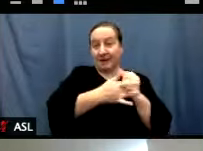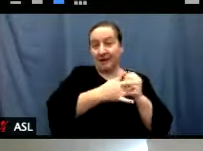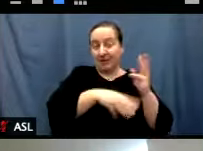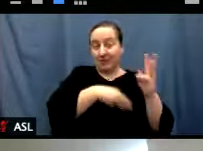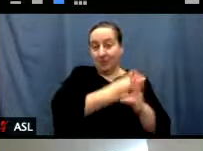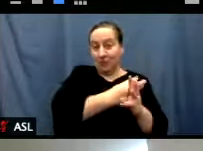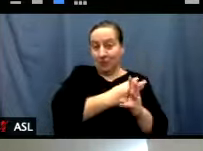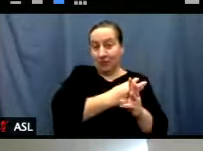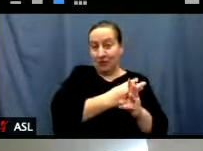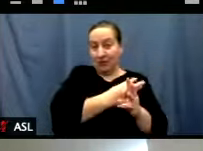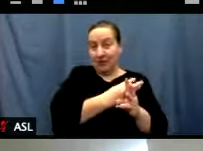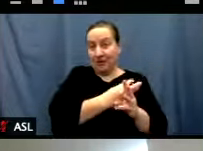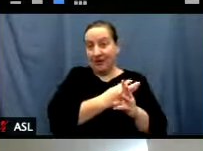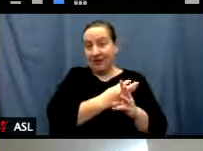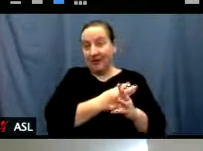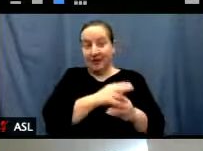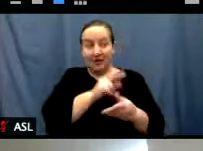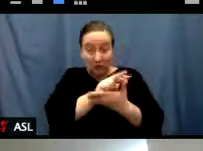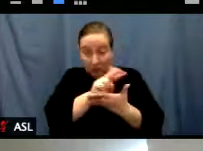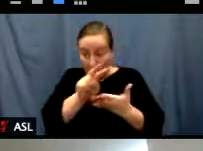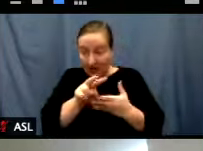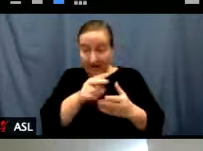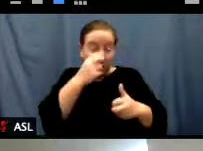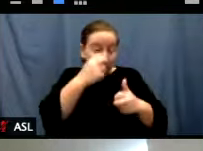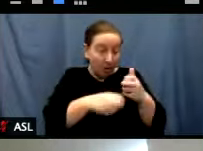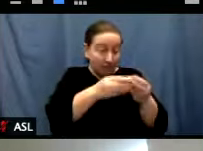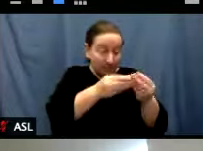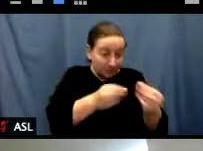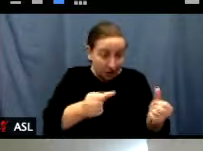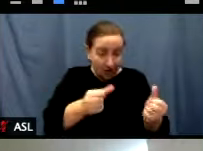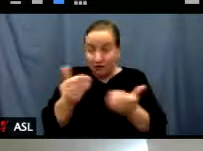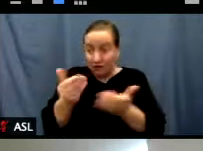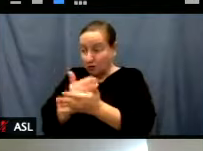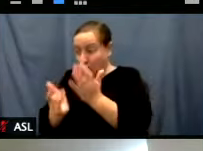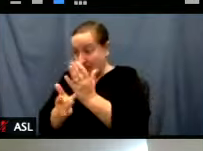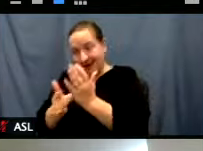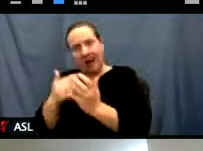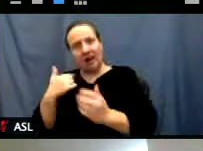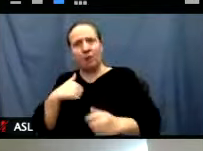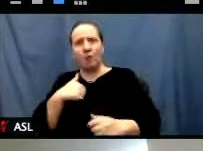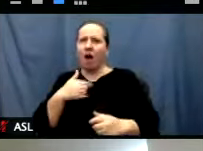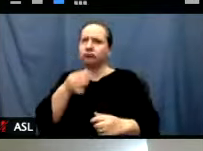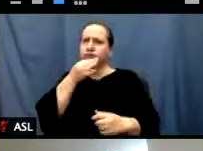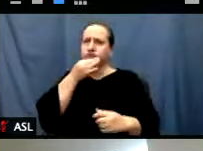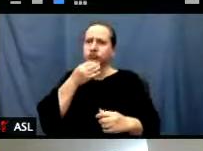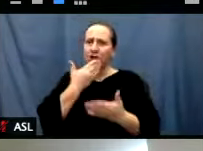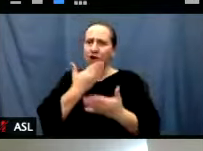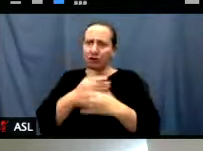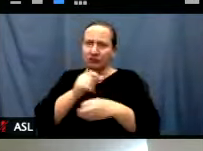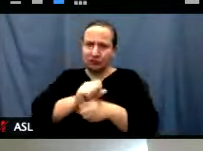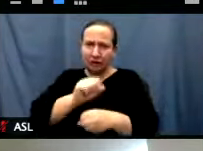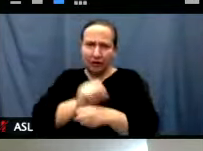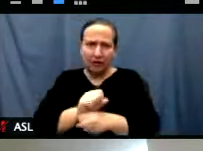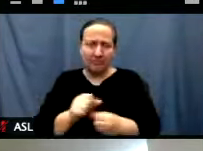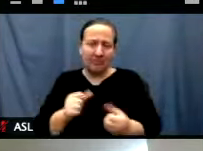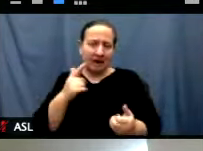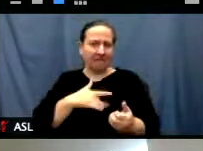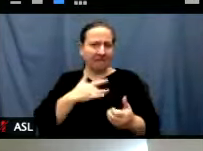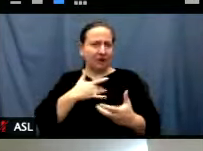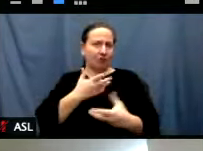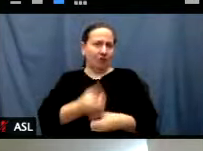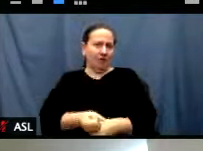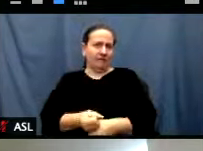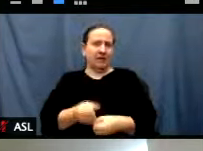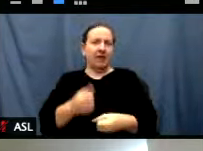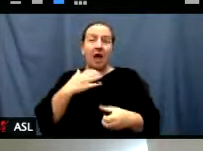from problem solved to new technology in the field is a pretty good outcome. And I feel really confident about it. I wish we